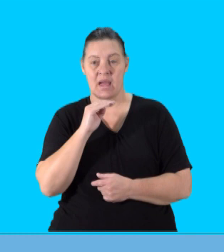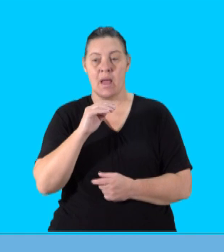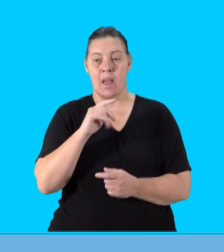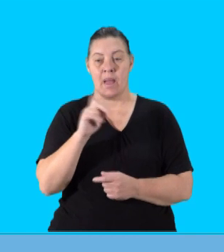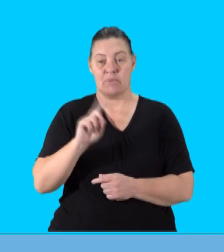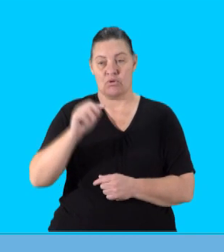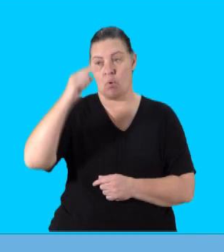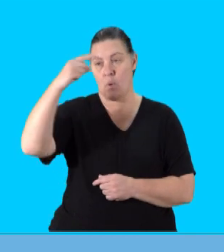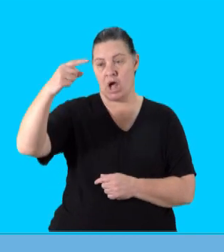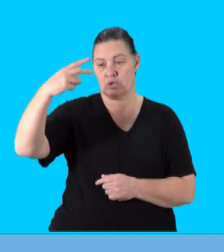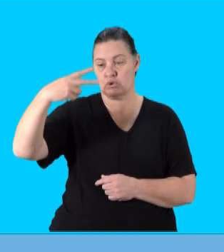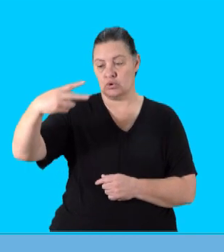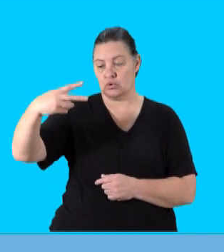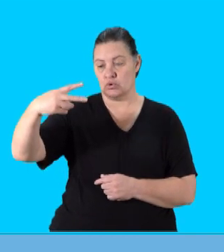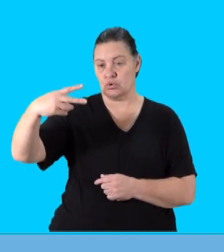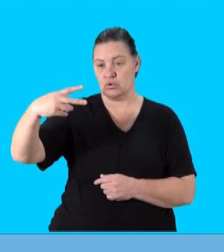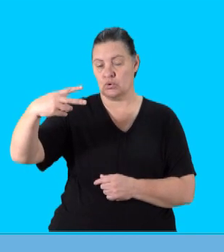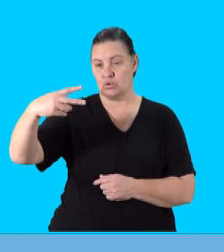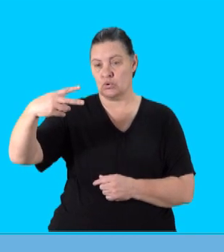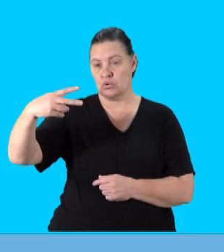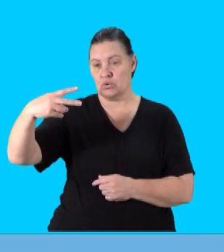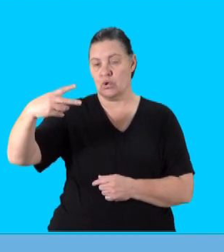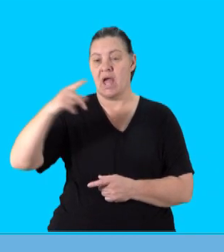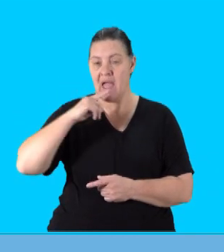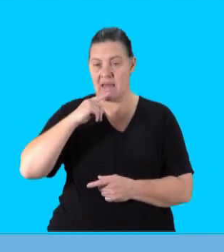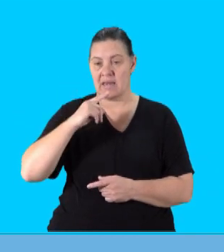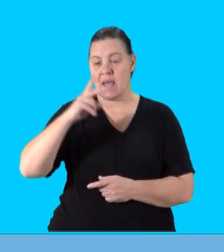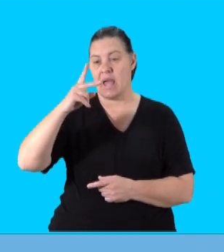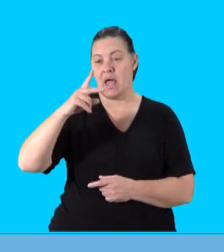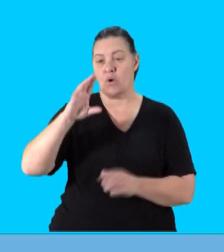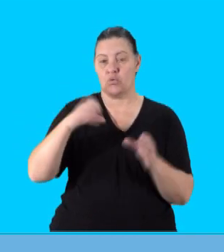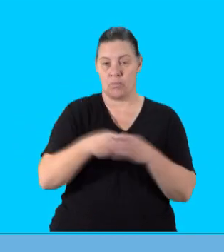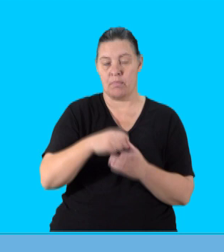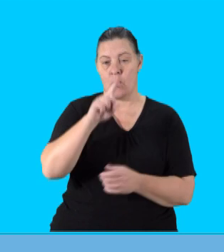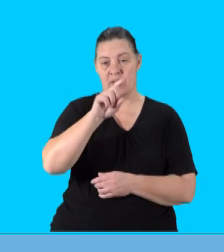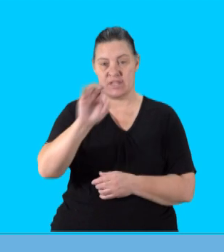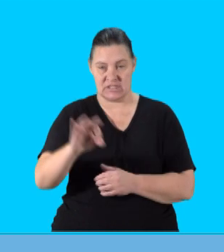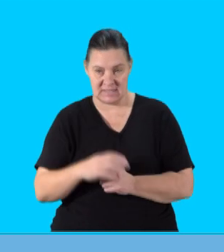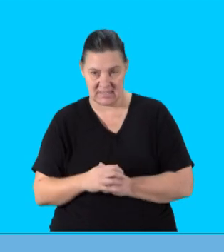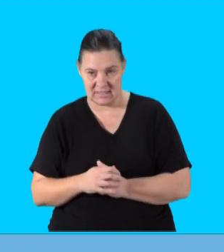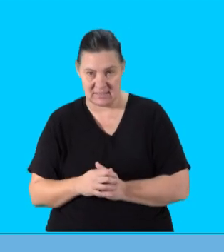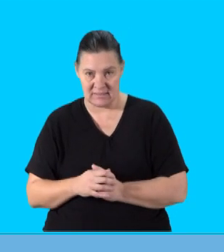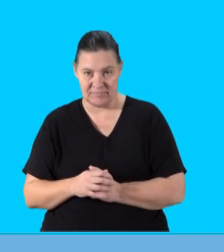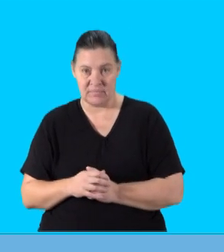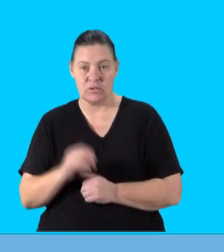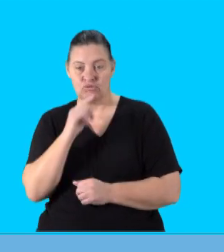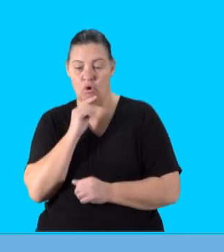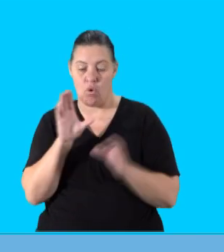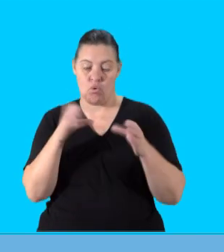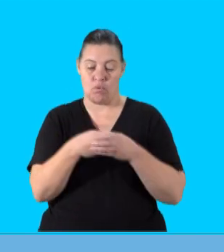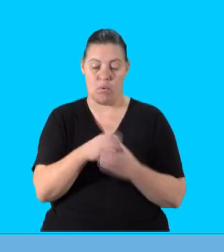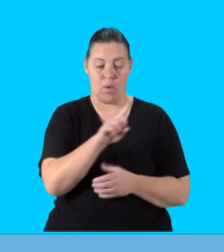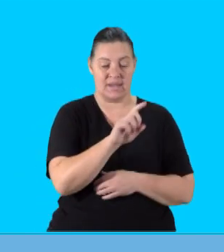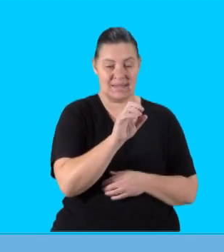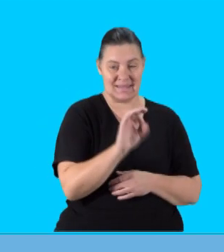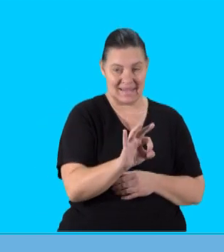1, 2, and group 13. So when you count from here all the way to where we find our boron, it is group 13.